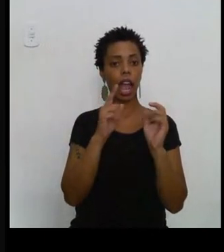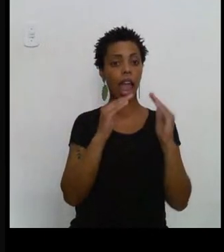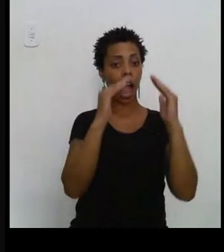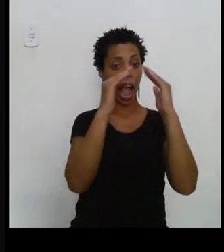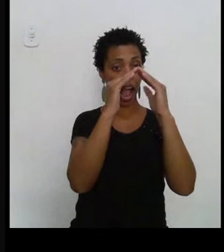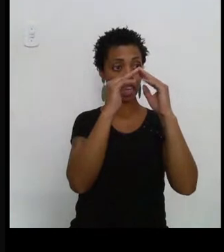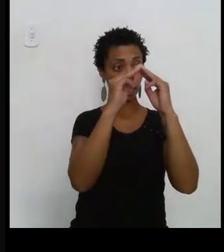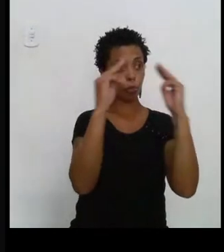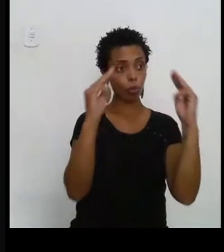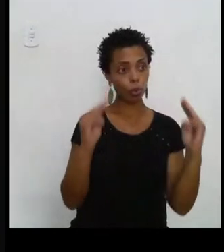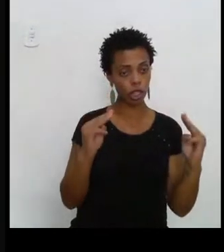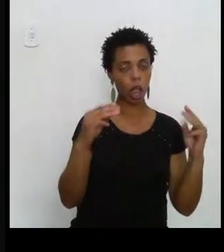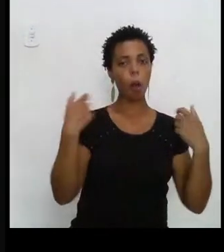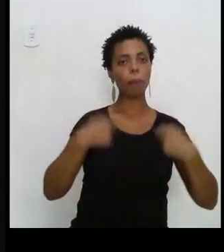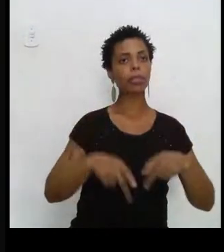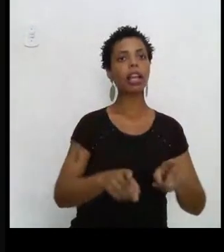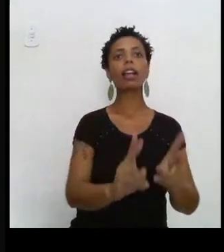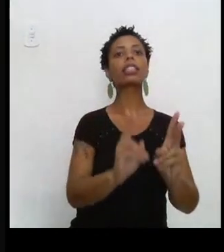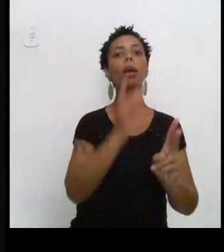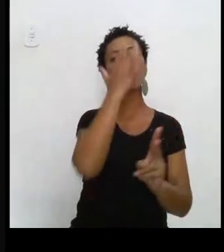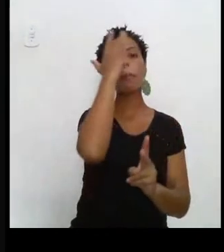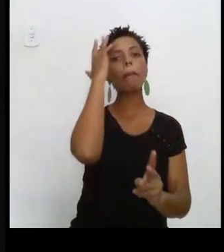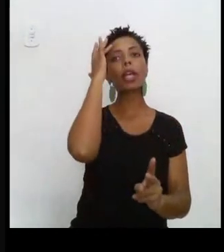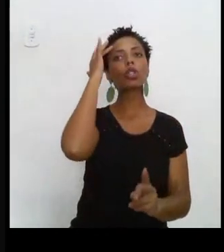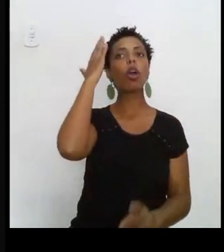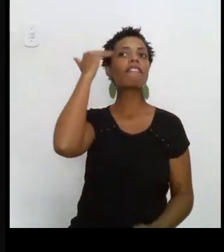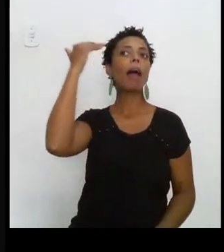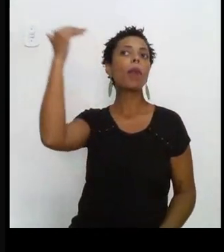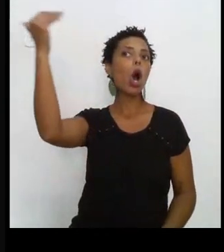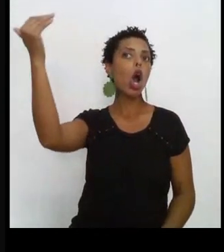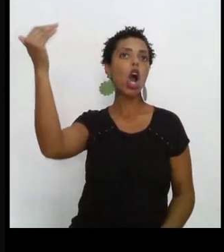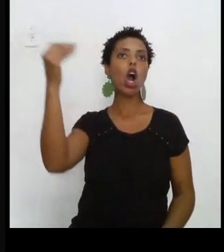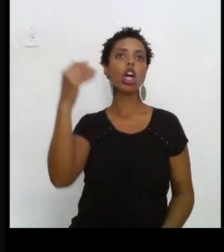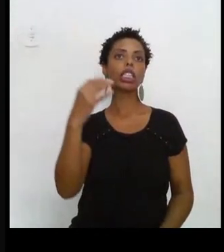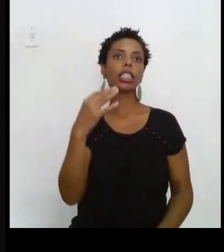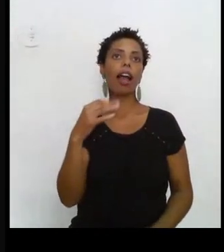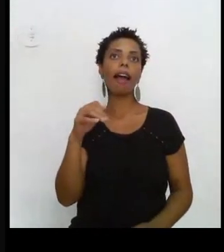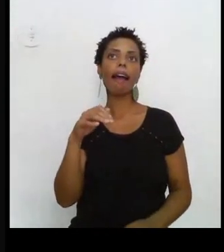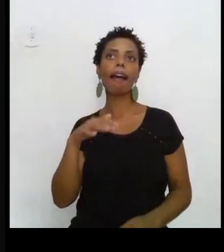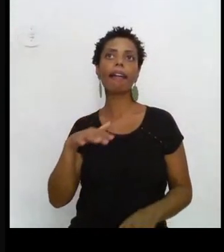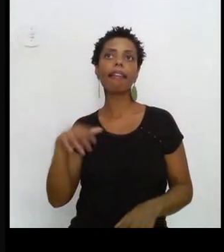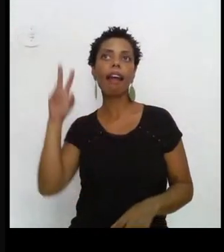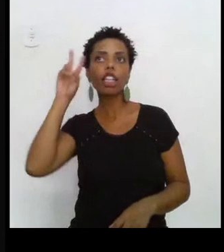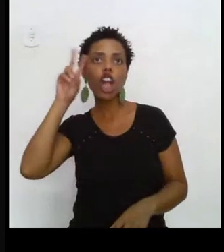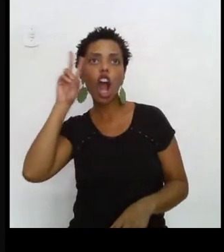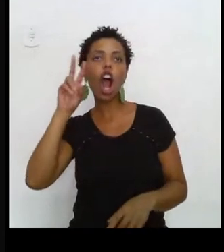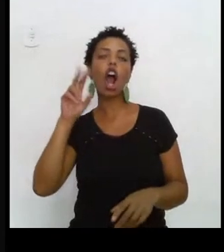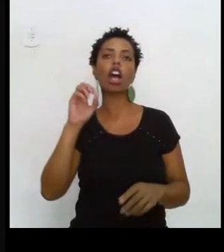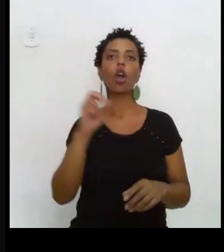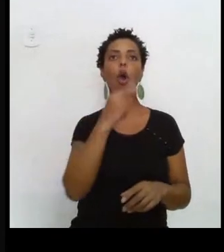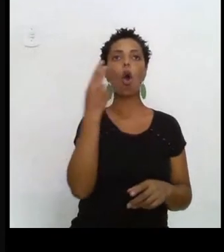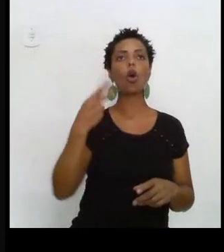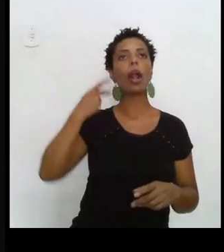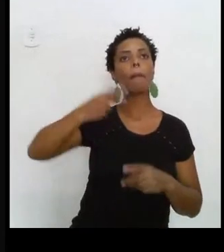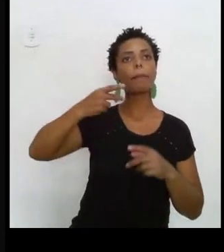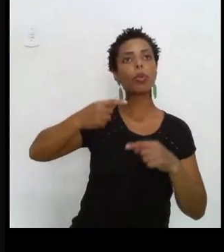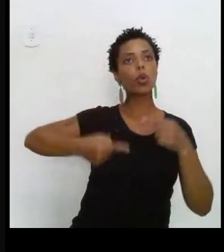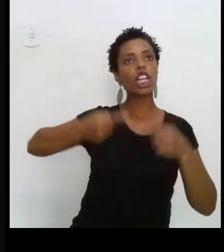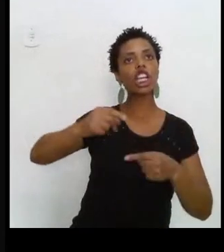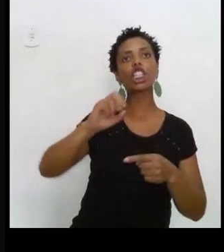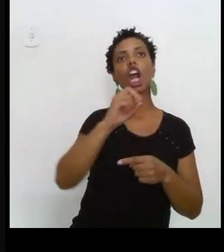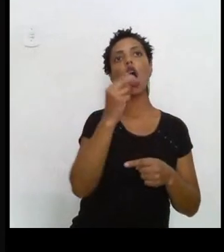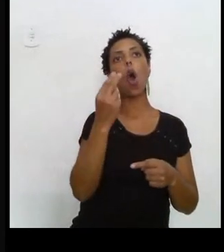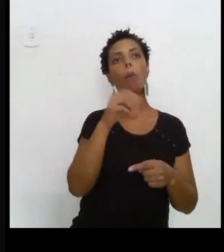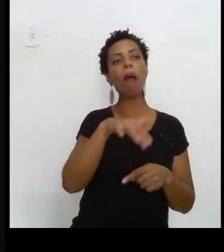interest in politics and with kiria and study of man and estimating